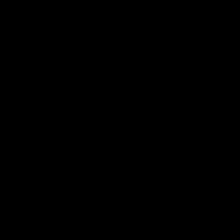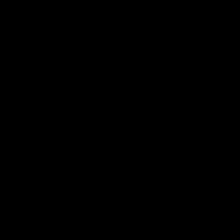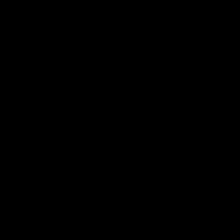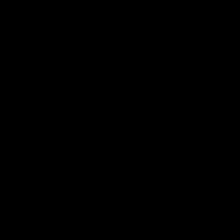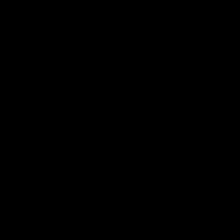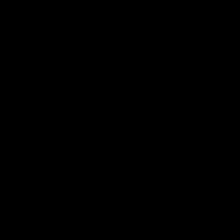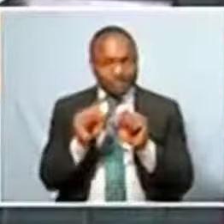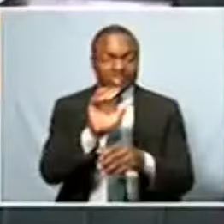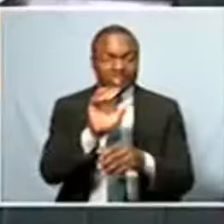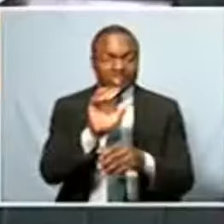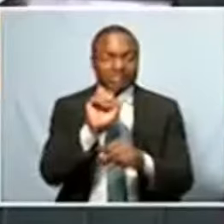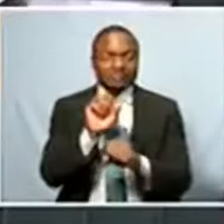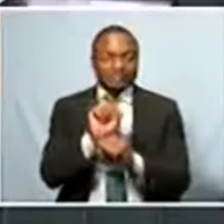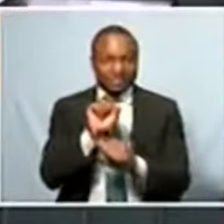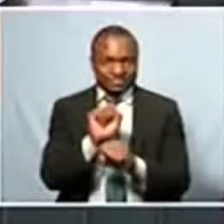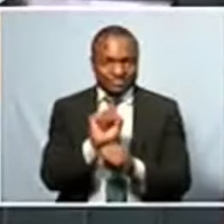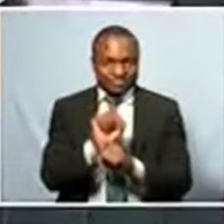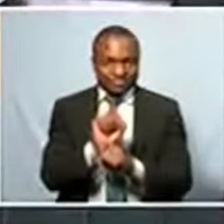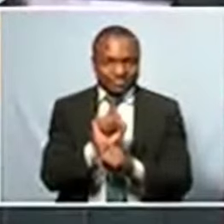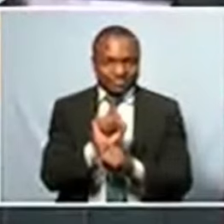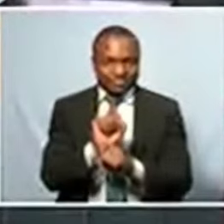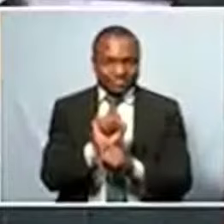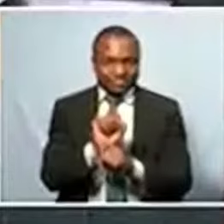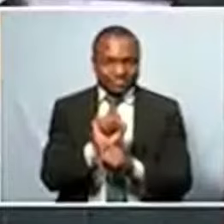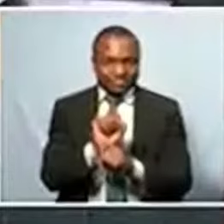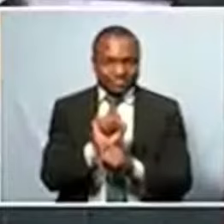their operations in key areas